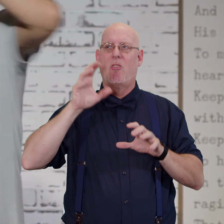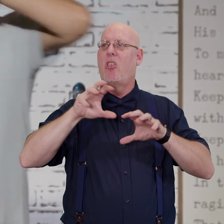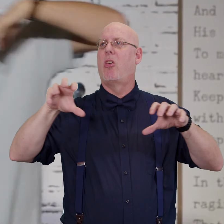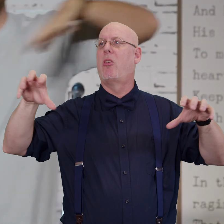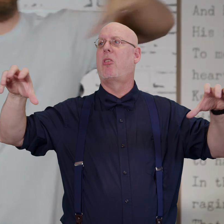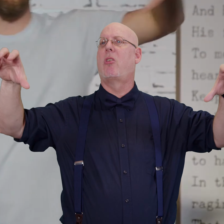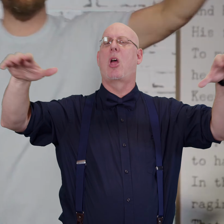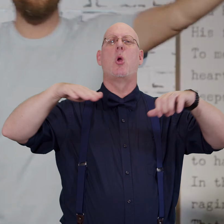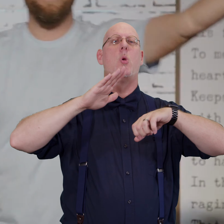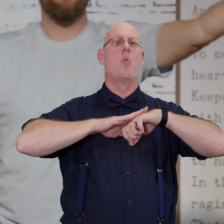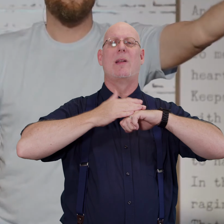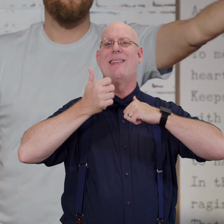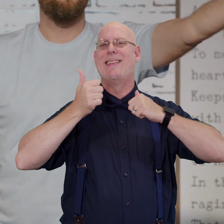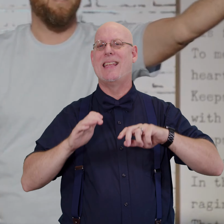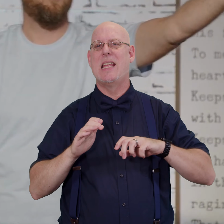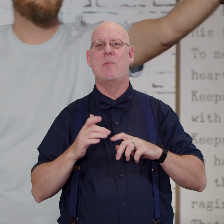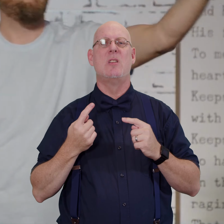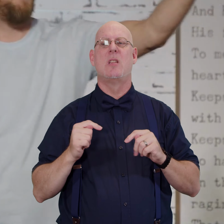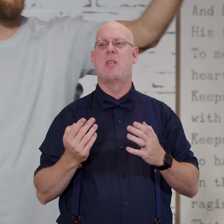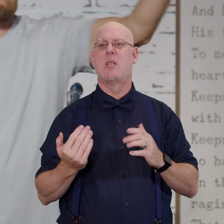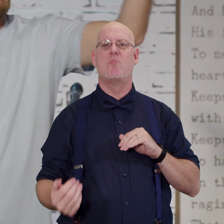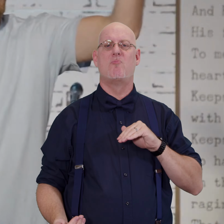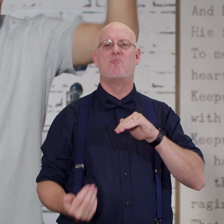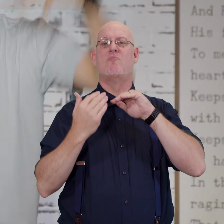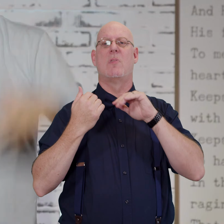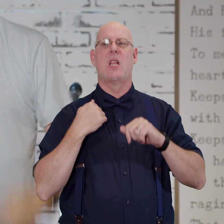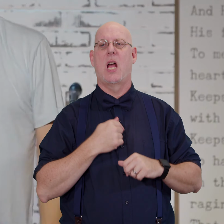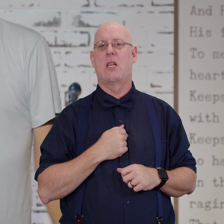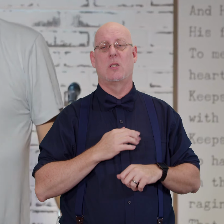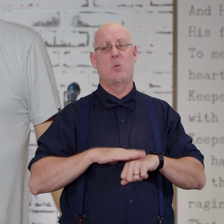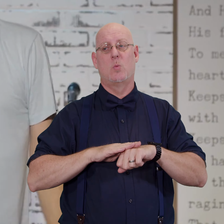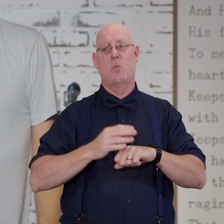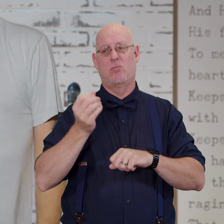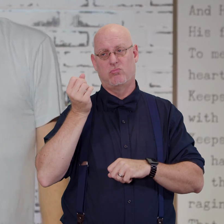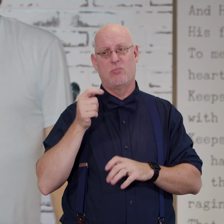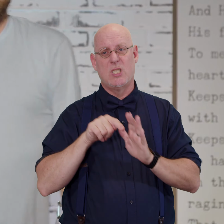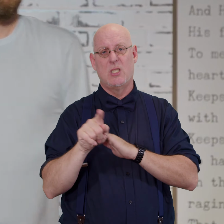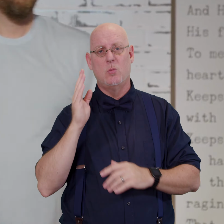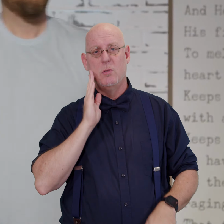the city as a warning to anyone who dare come up against Nineveh.